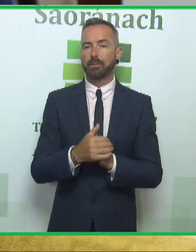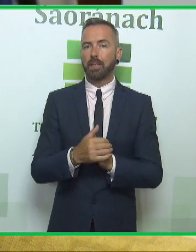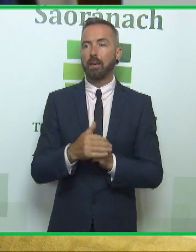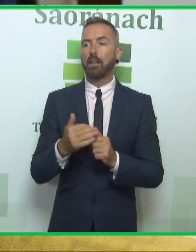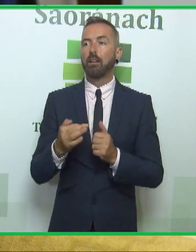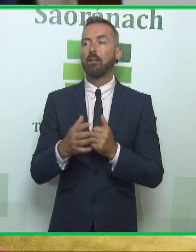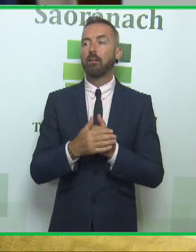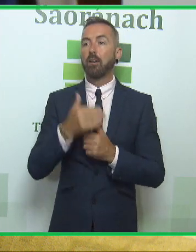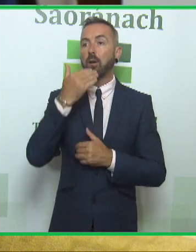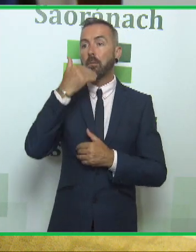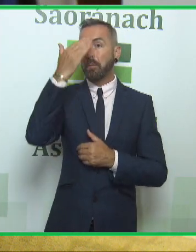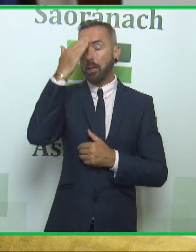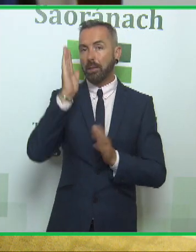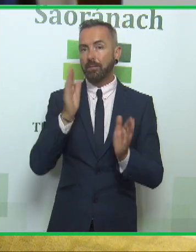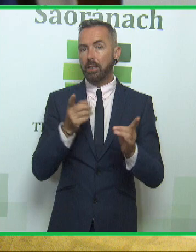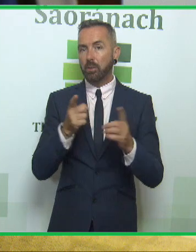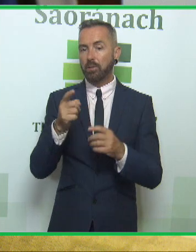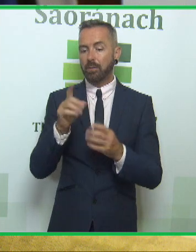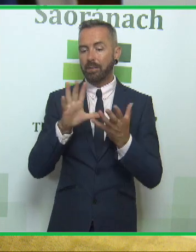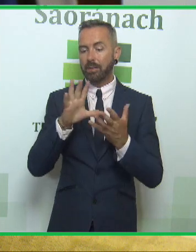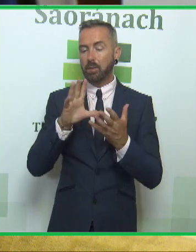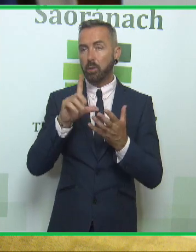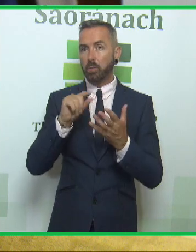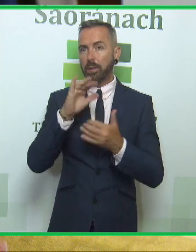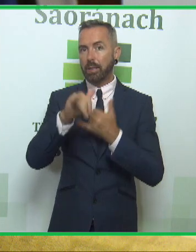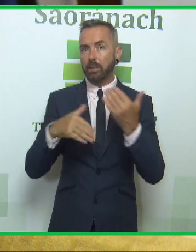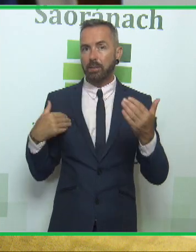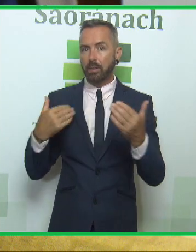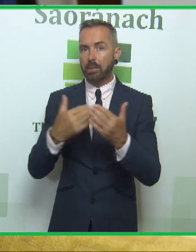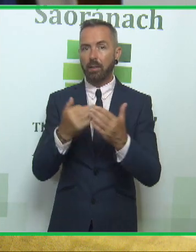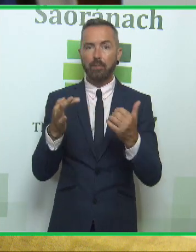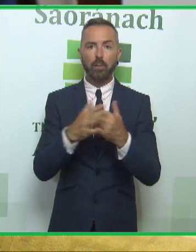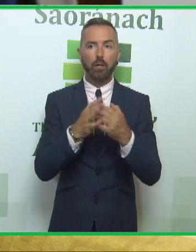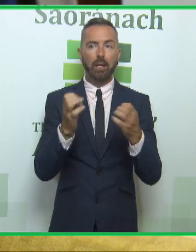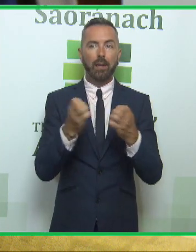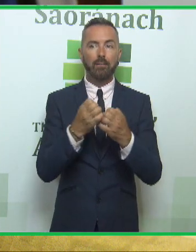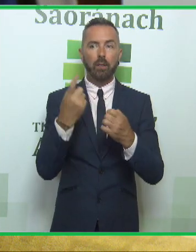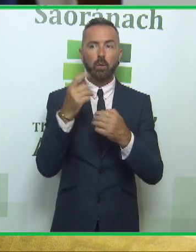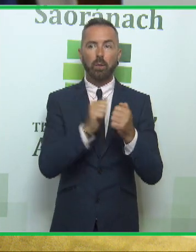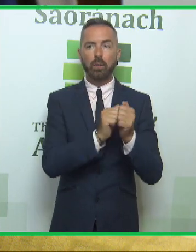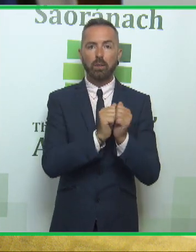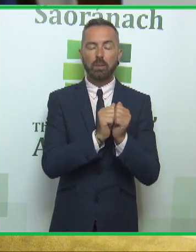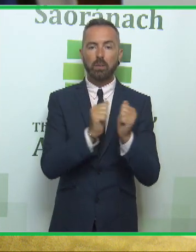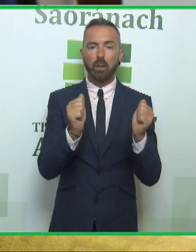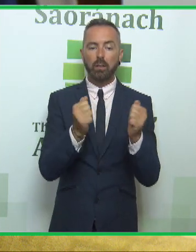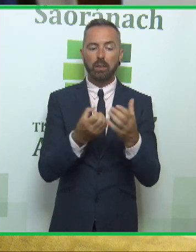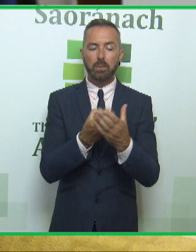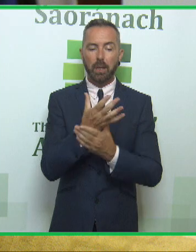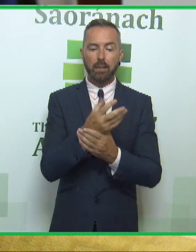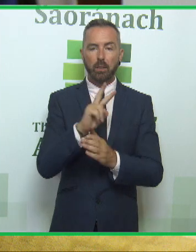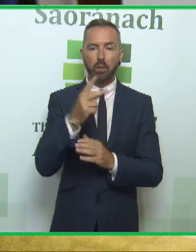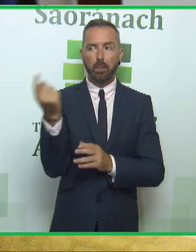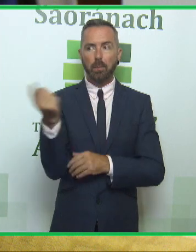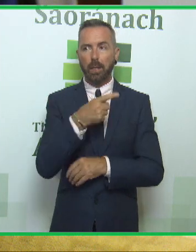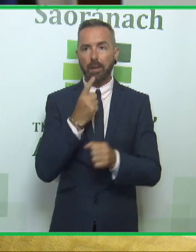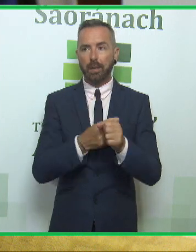the Americans have done this for the last 2 decades. For every dollar spent, you'll get, you know, at least double that back, if